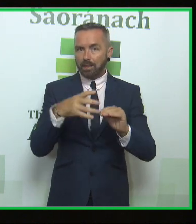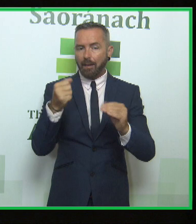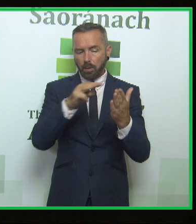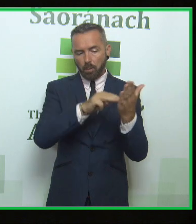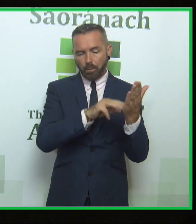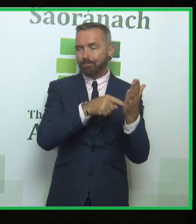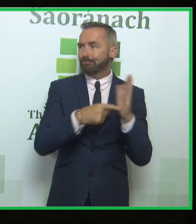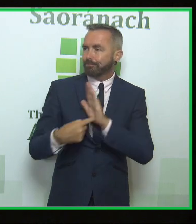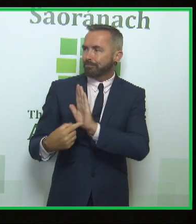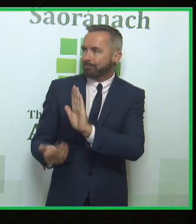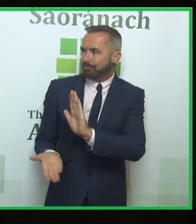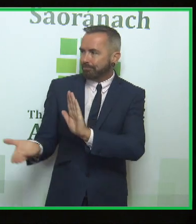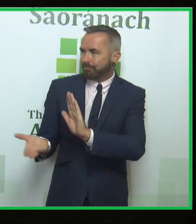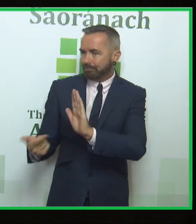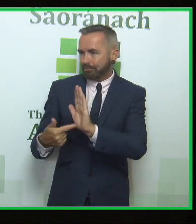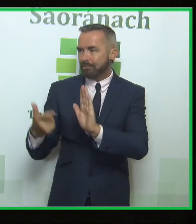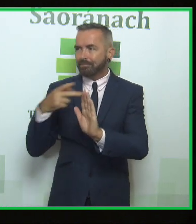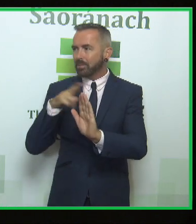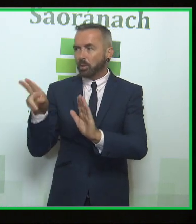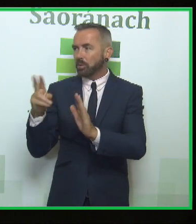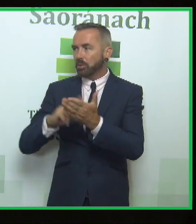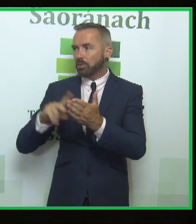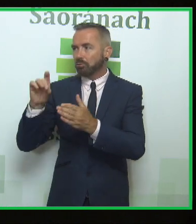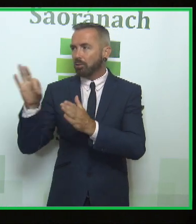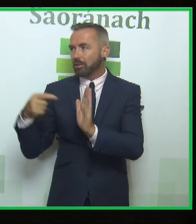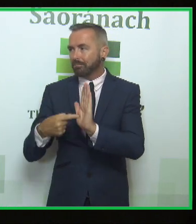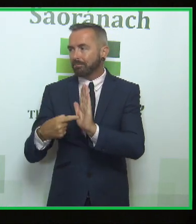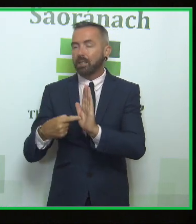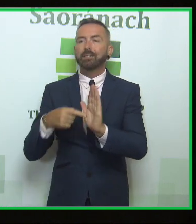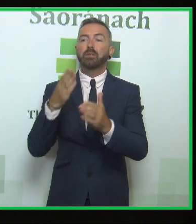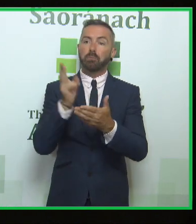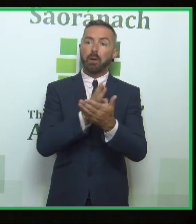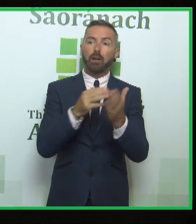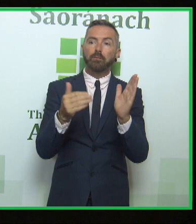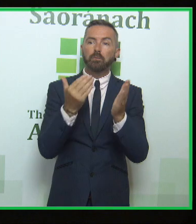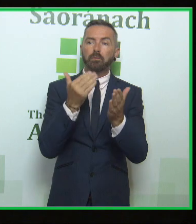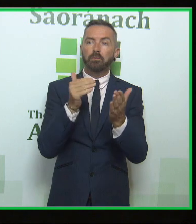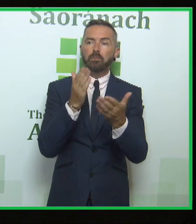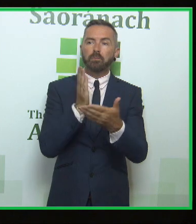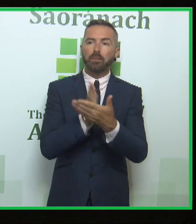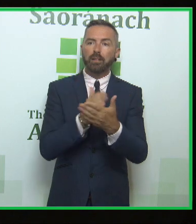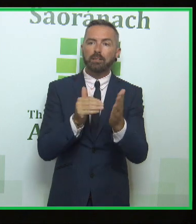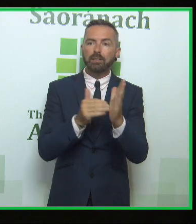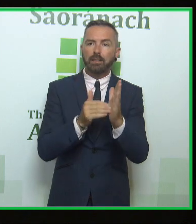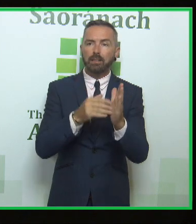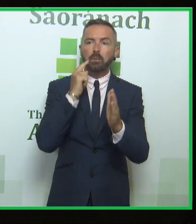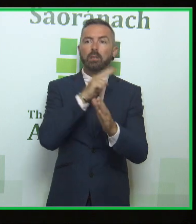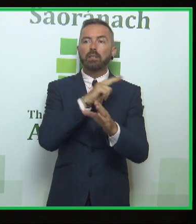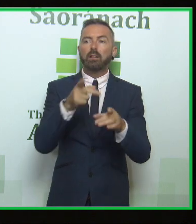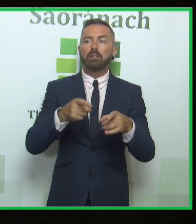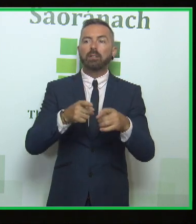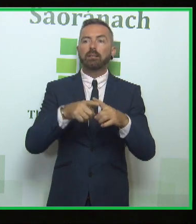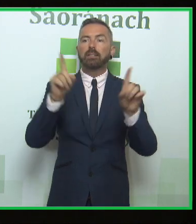into a school and telling kids not to take drugs. And that is part of prevention. But ultimately, prevention is not different